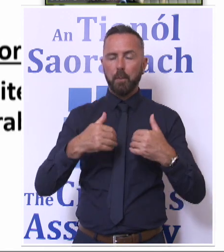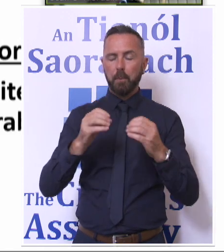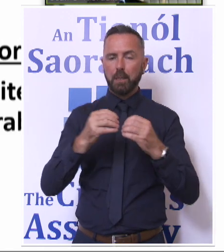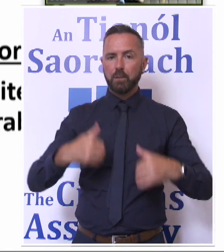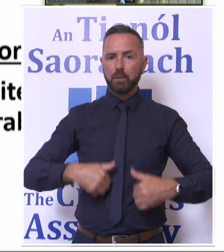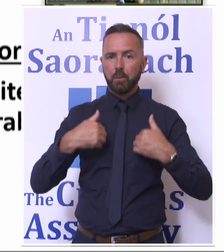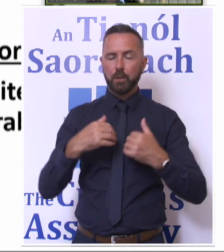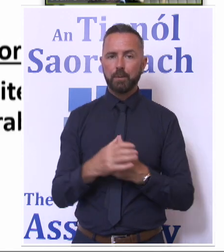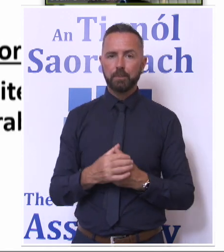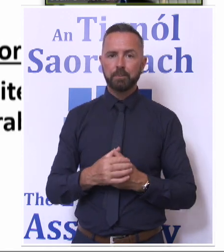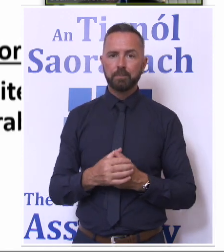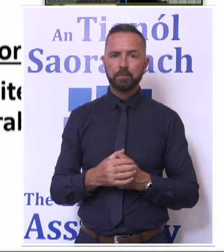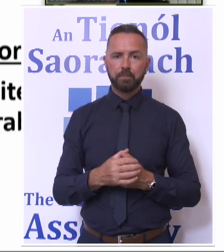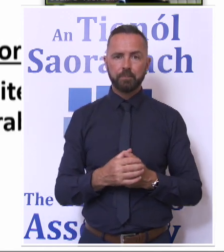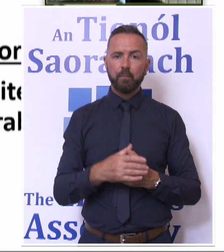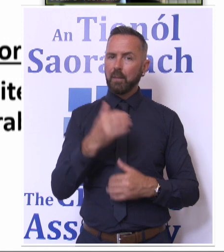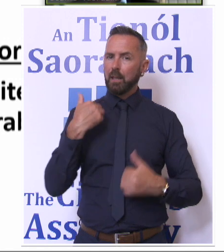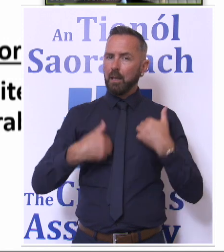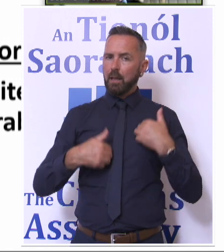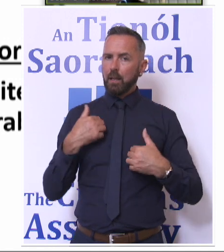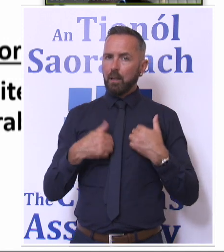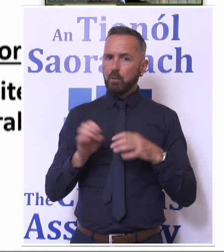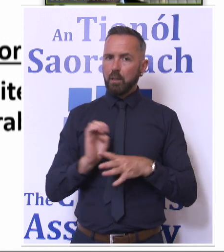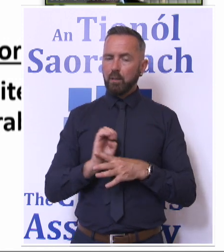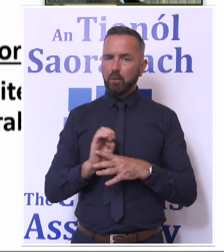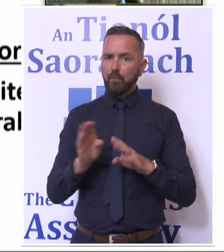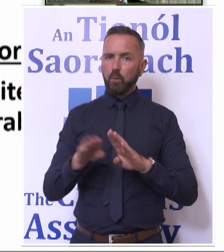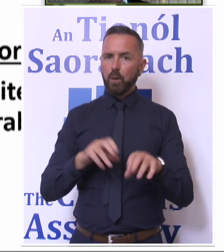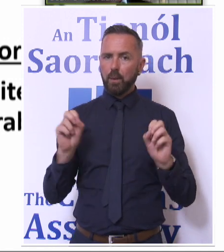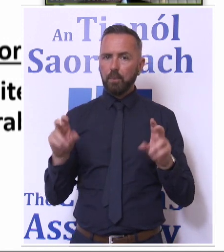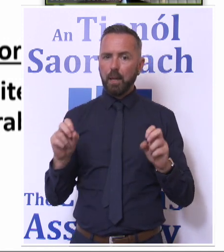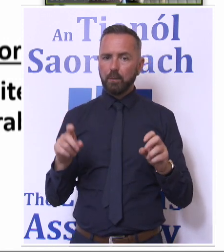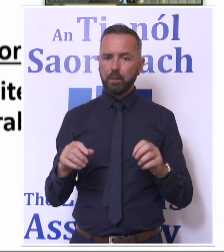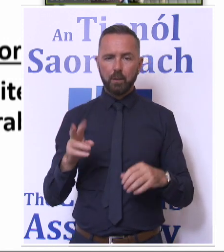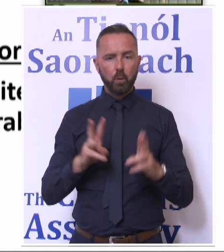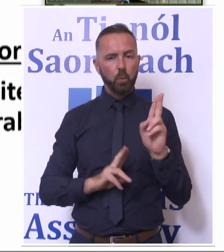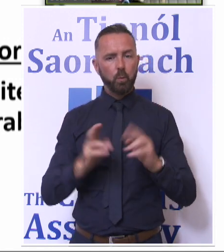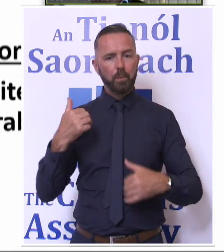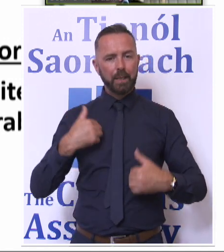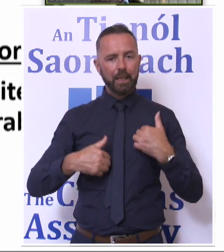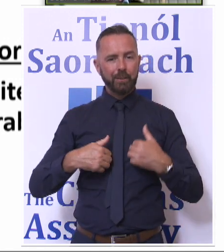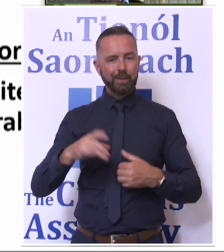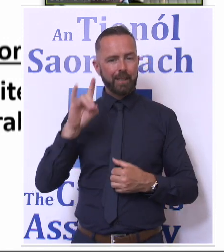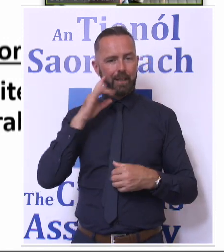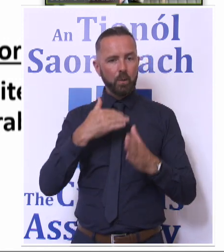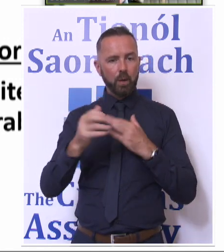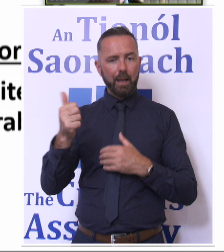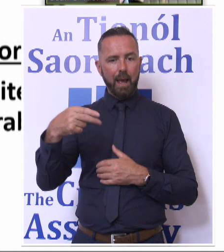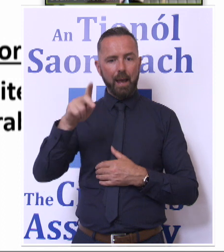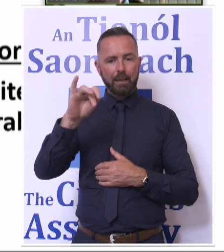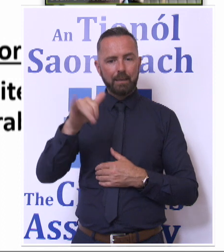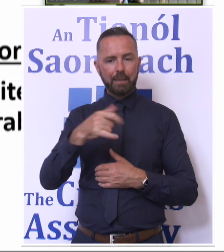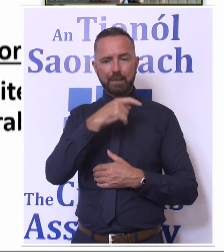Now, interesting enough with Manchester, and again, I'd be interested to hear what Andy is saying about this, because he's certainly been in the firing line in